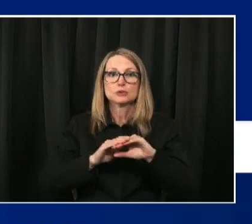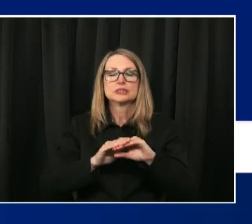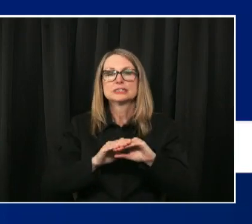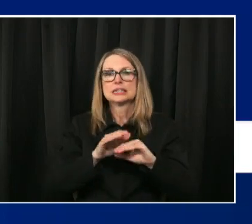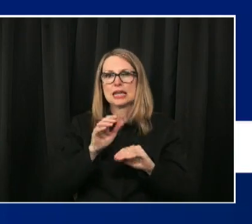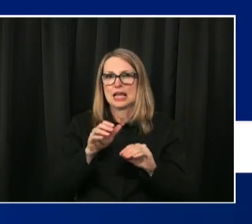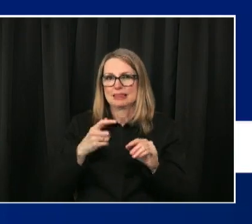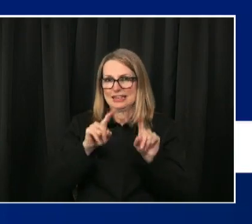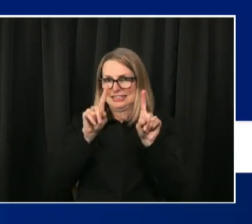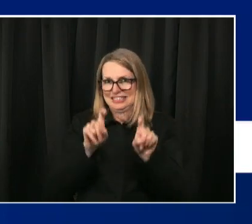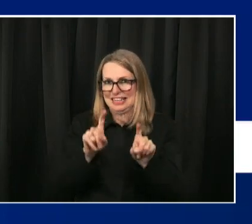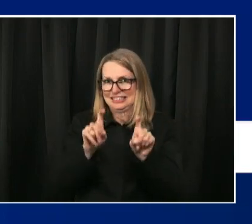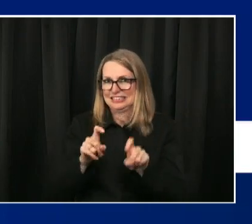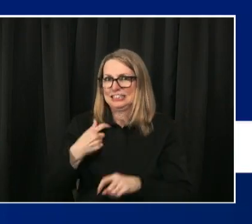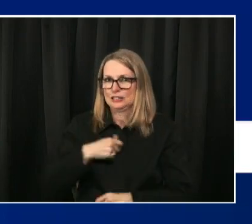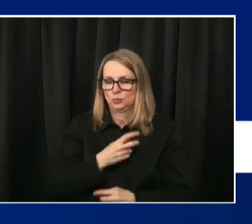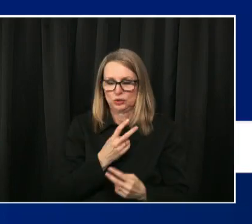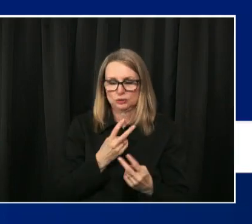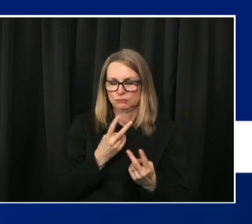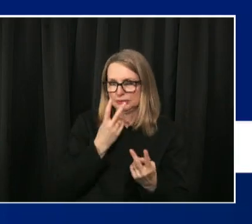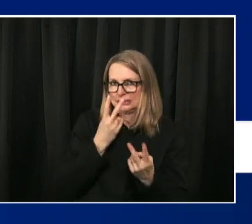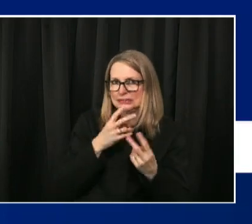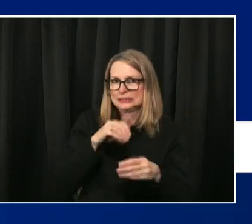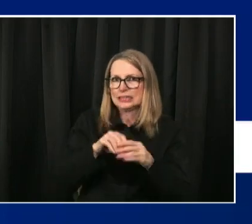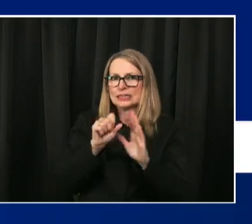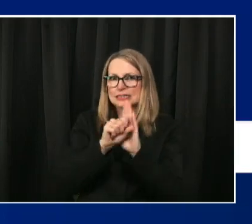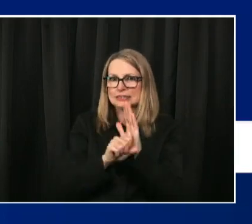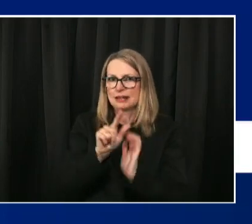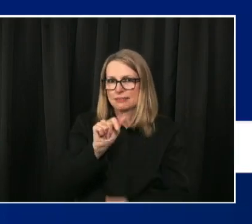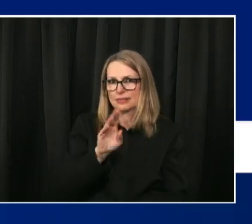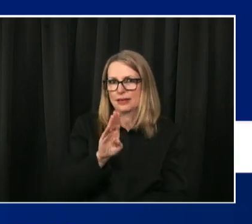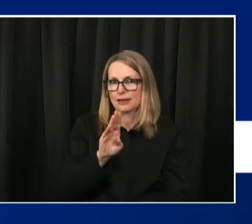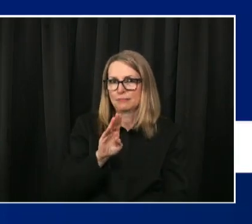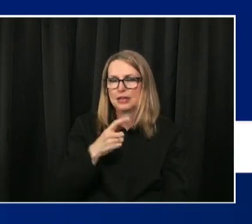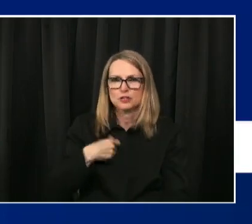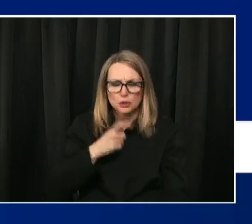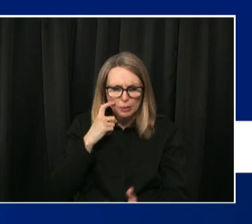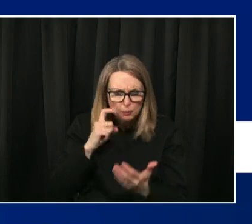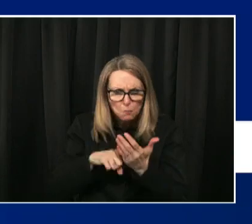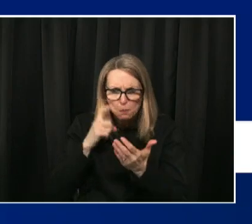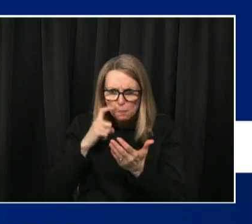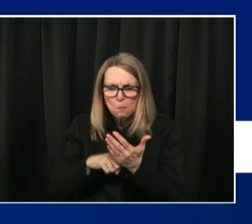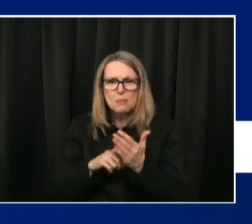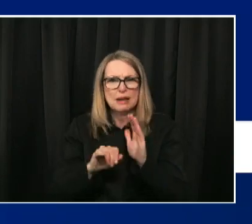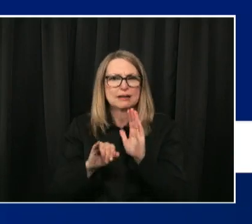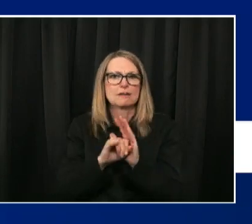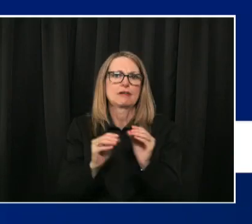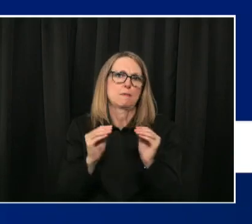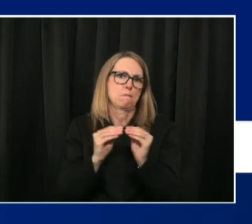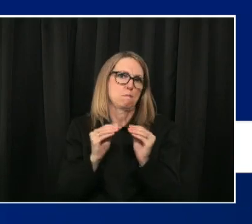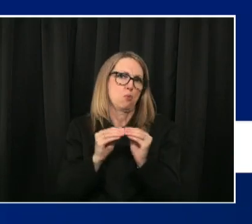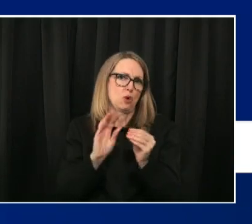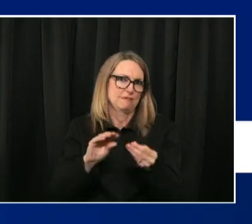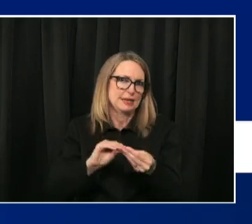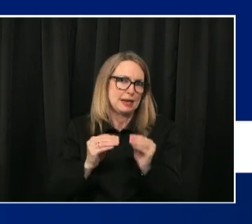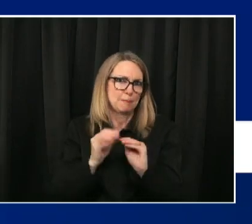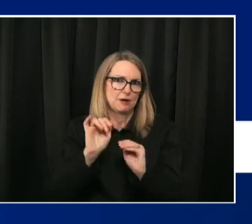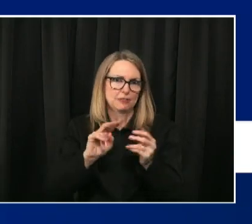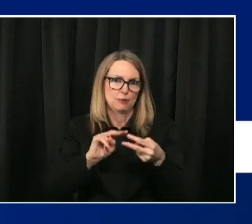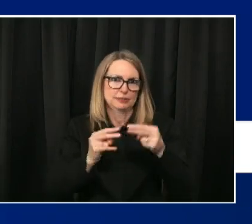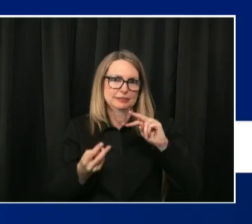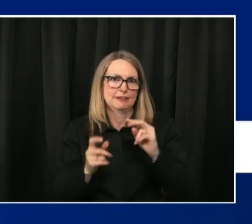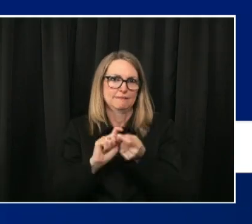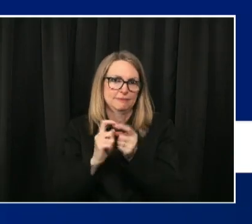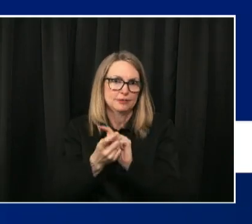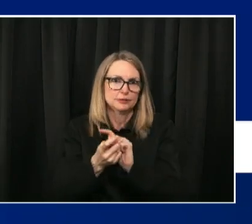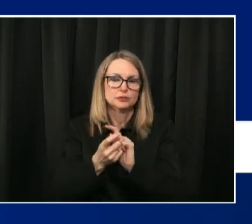sequencing that is being performed at our state laboratory. And so we are identifying more variant cases. So it's certainly good that we are identifying these. We